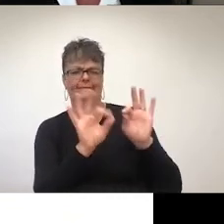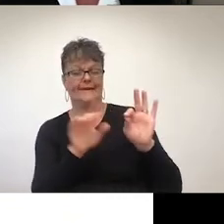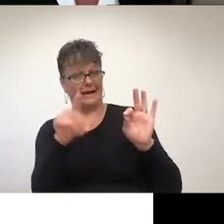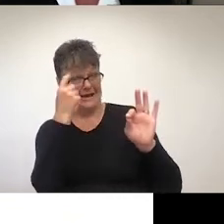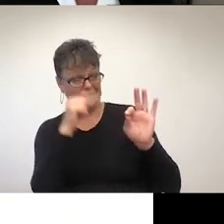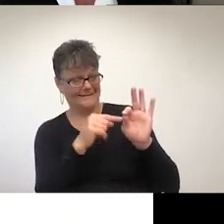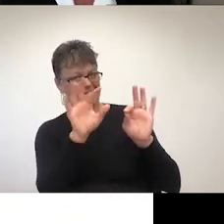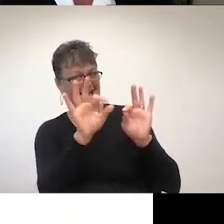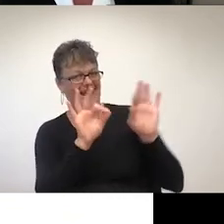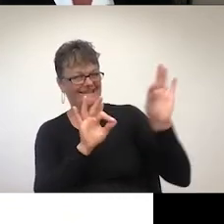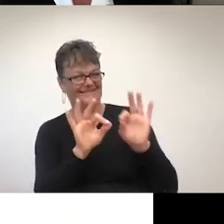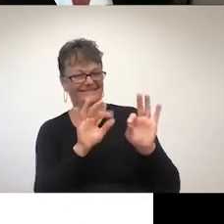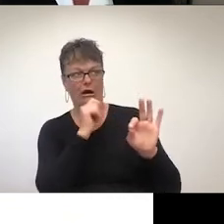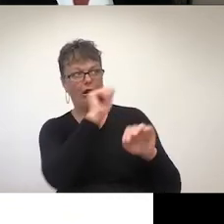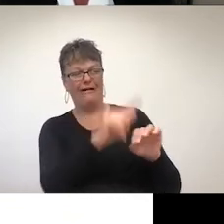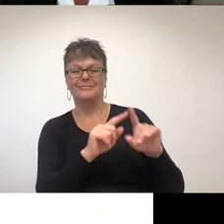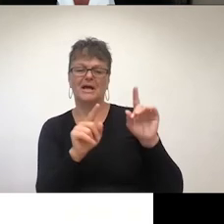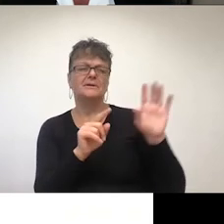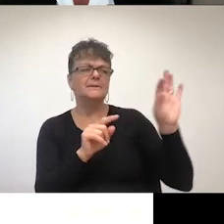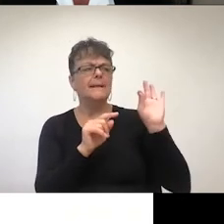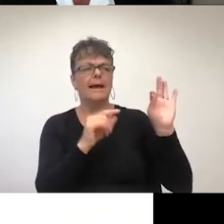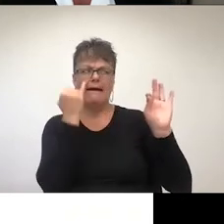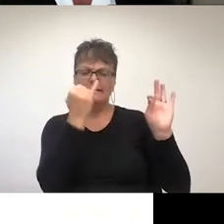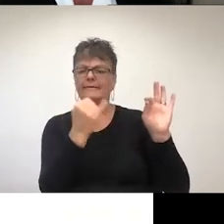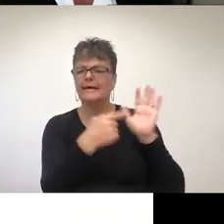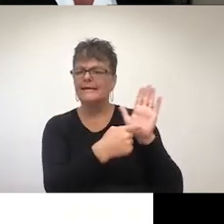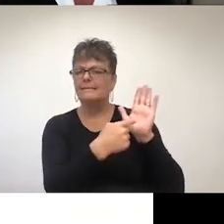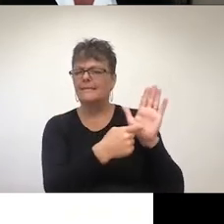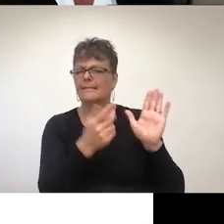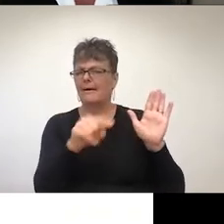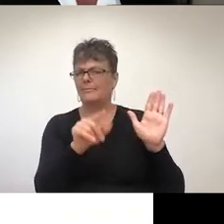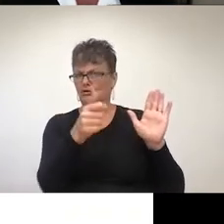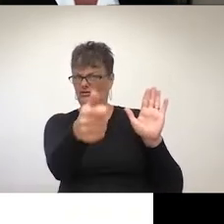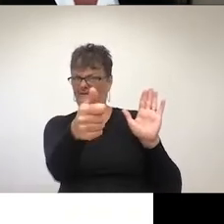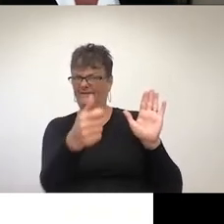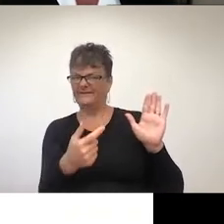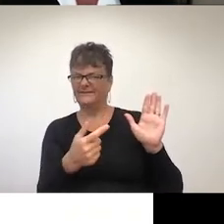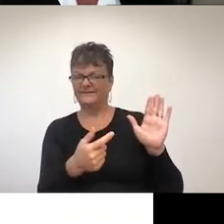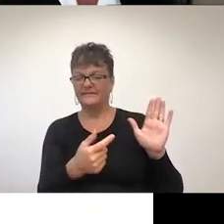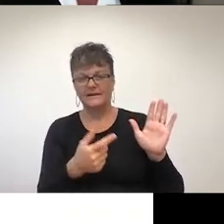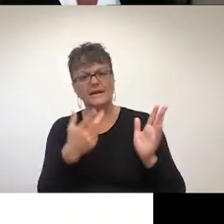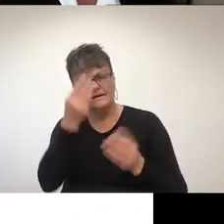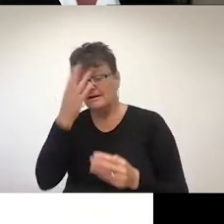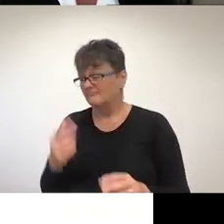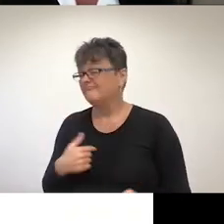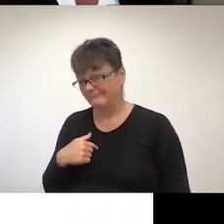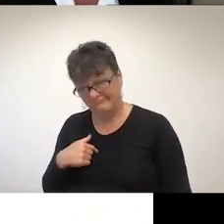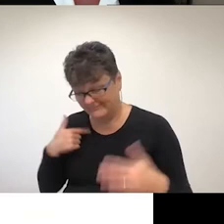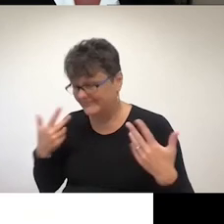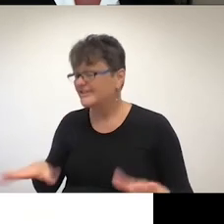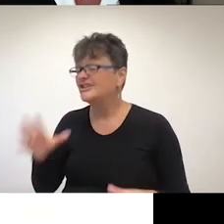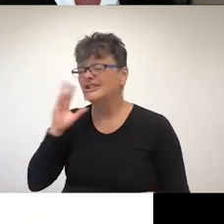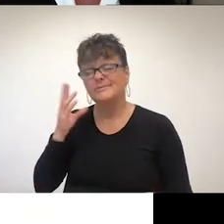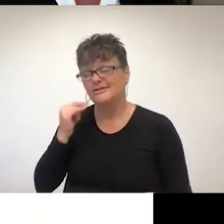here, but thinking about letting your students know that you've experienced setbacks too, and it didn't mean